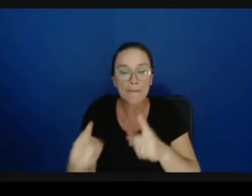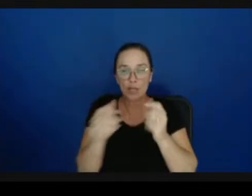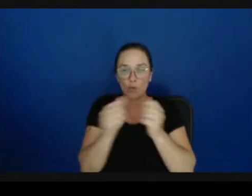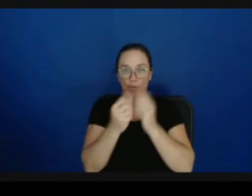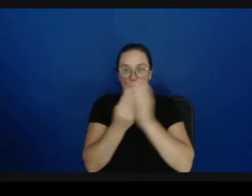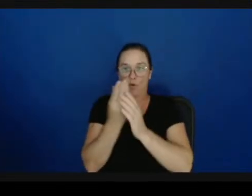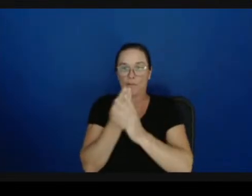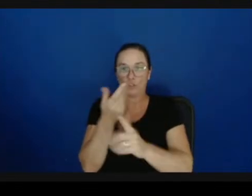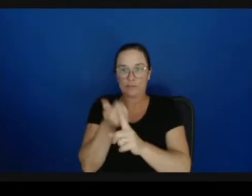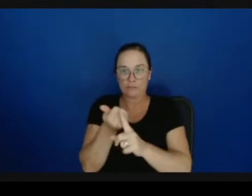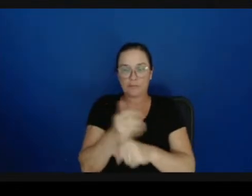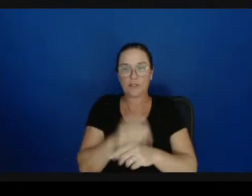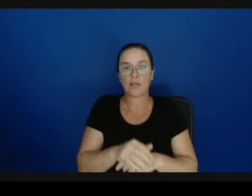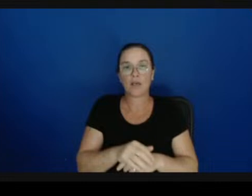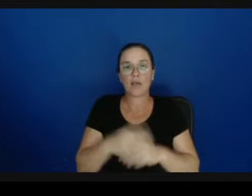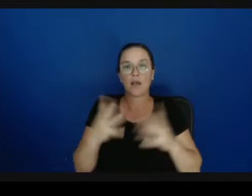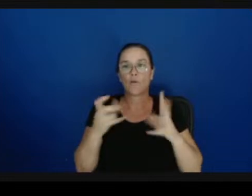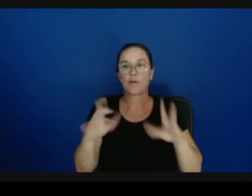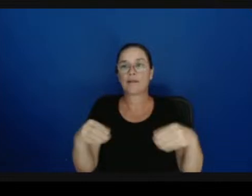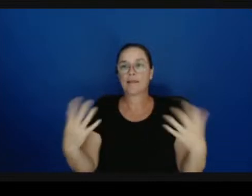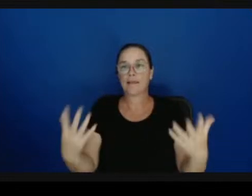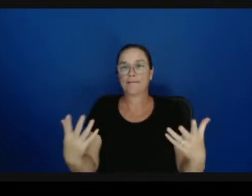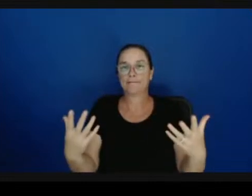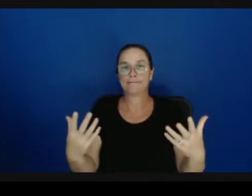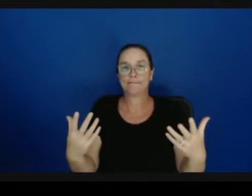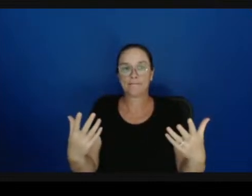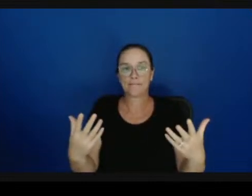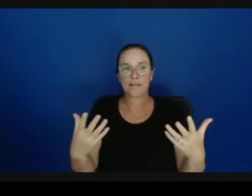to give a big